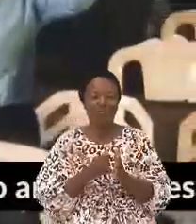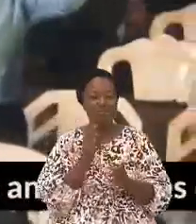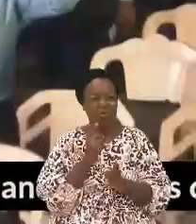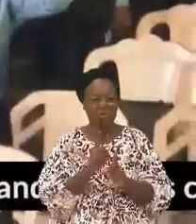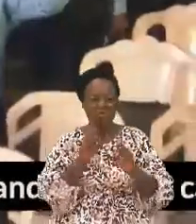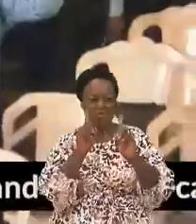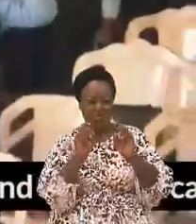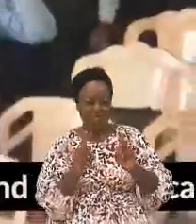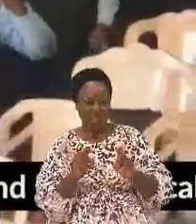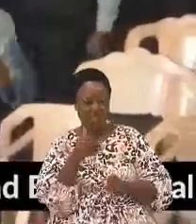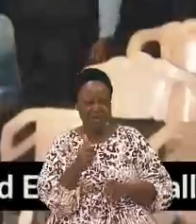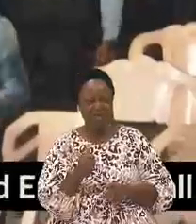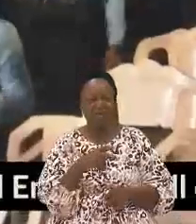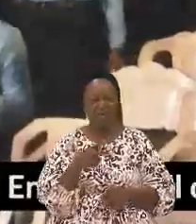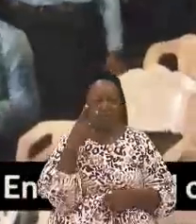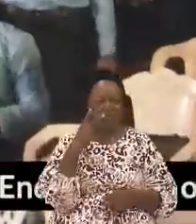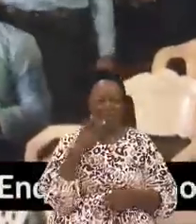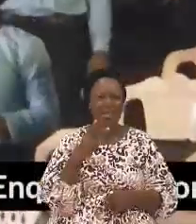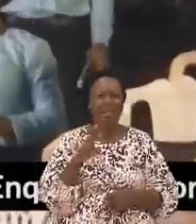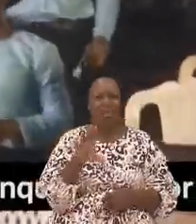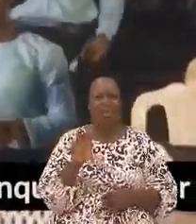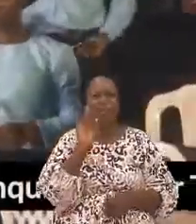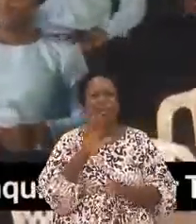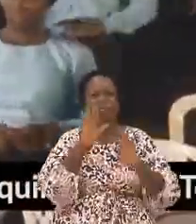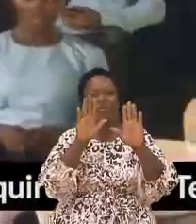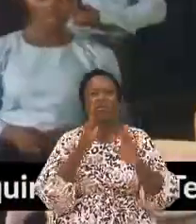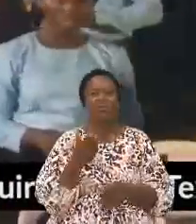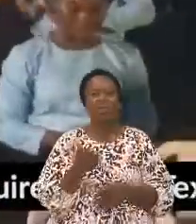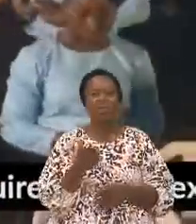The Lord has done it. Check up yourself,